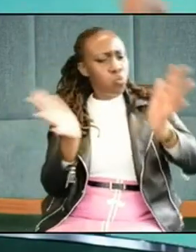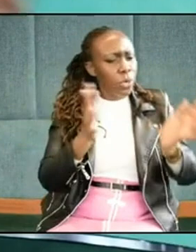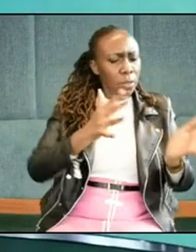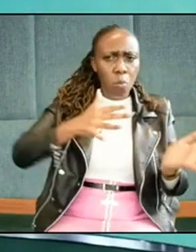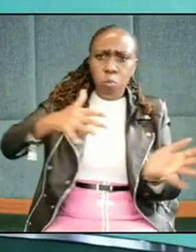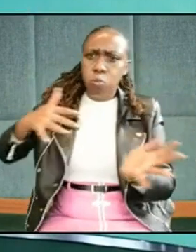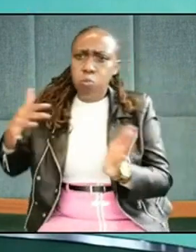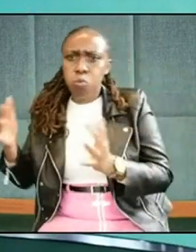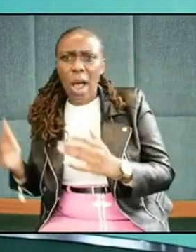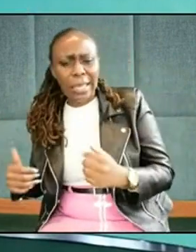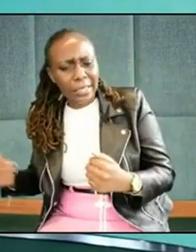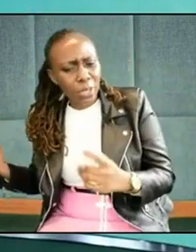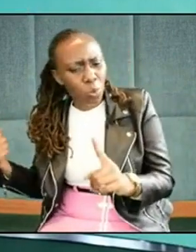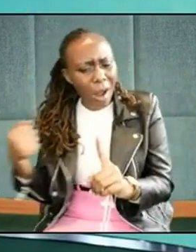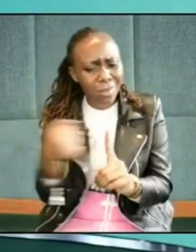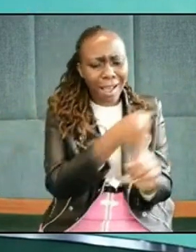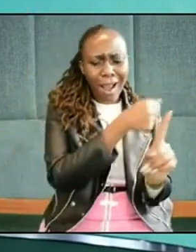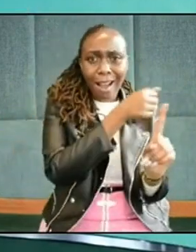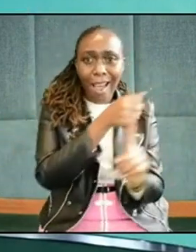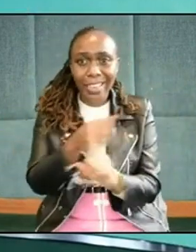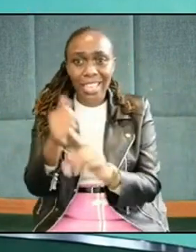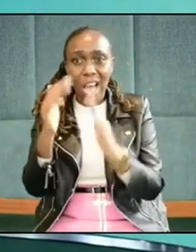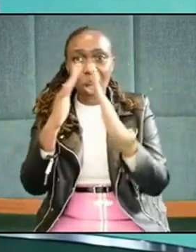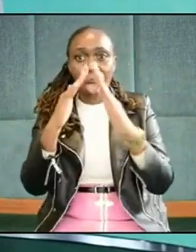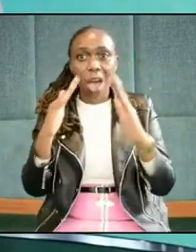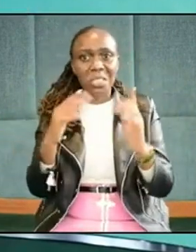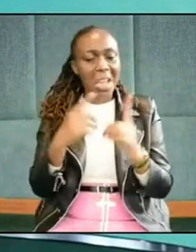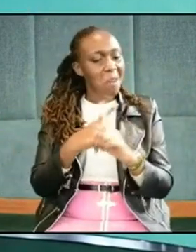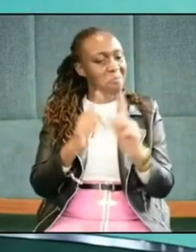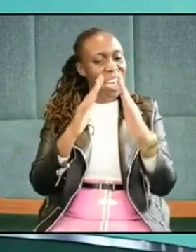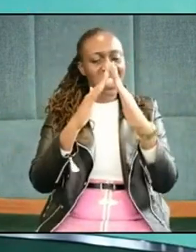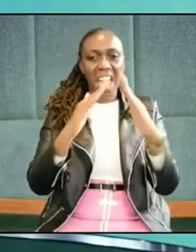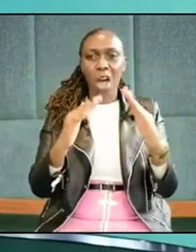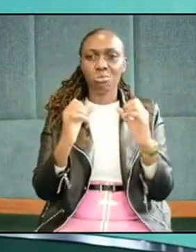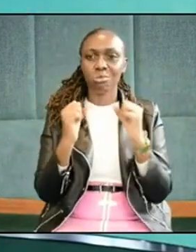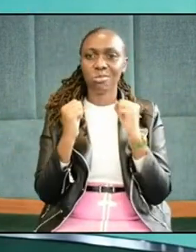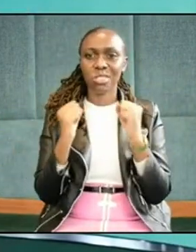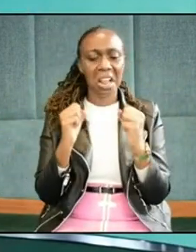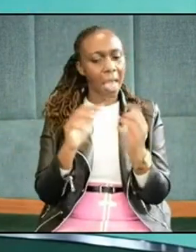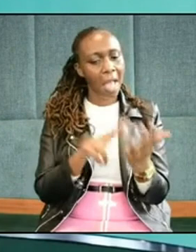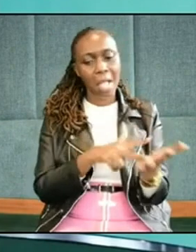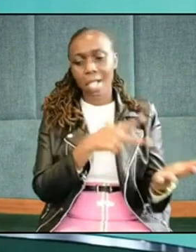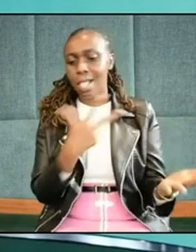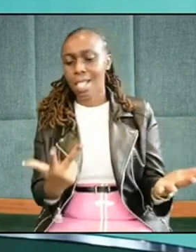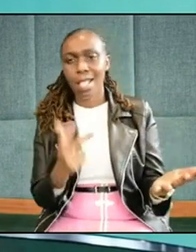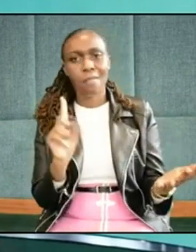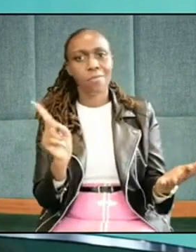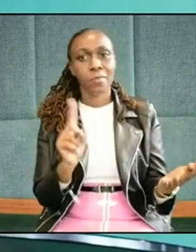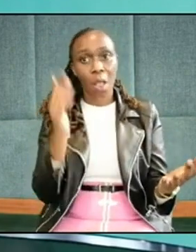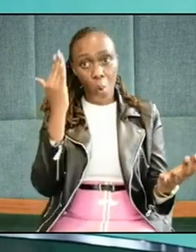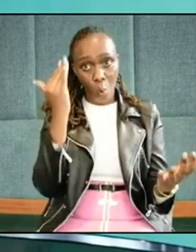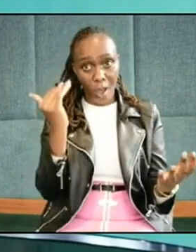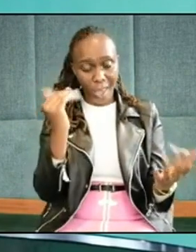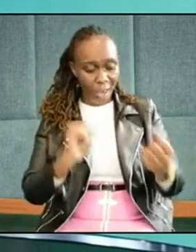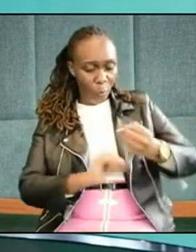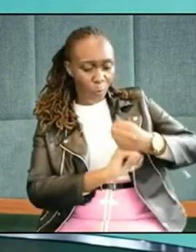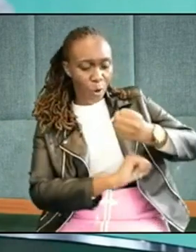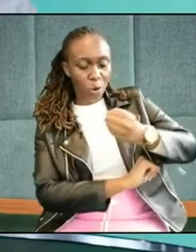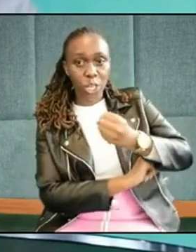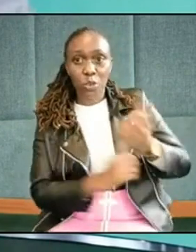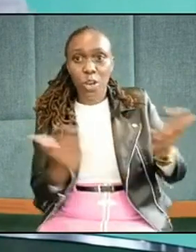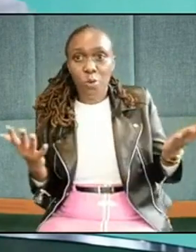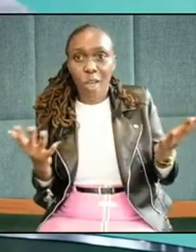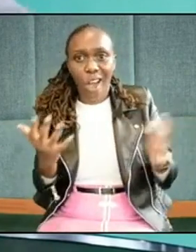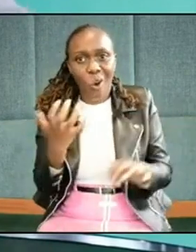and beat on the house, and it did stand, it did not fall, for it was founded on the